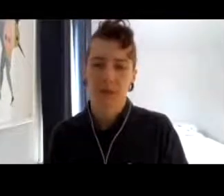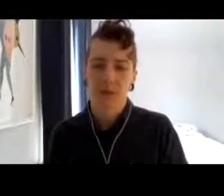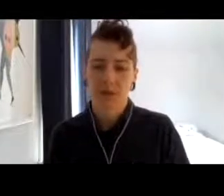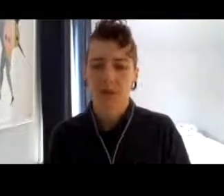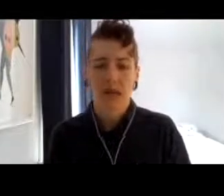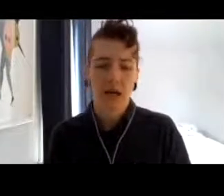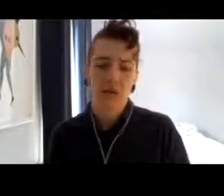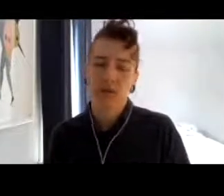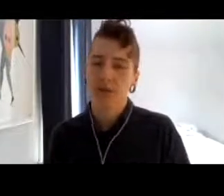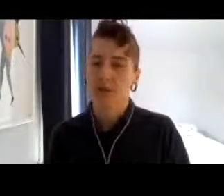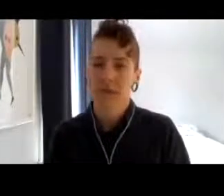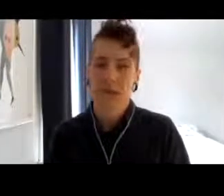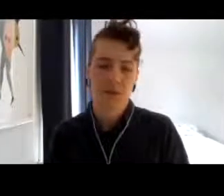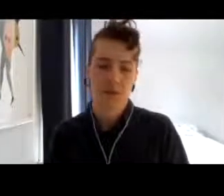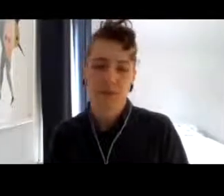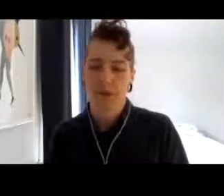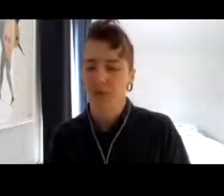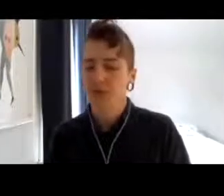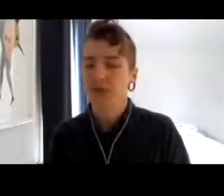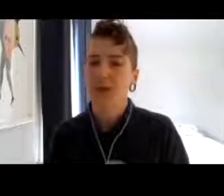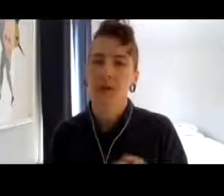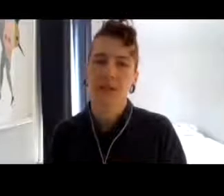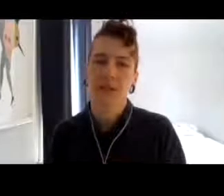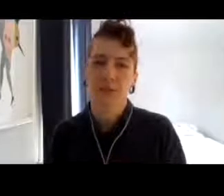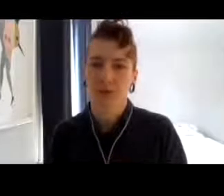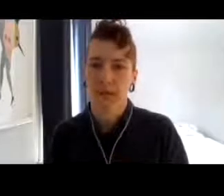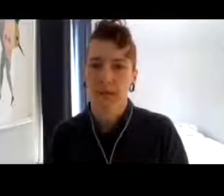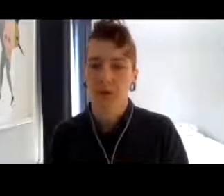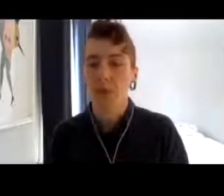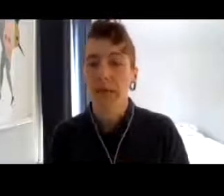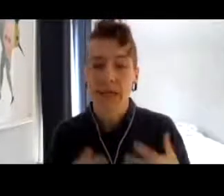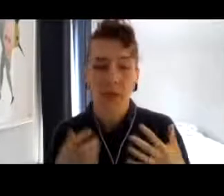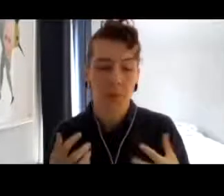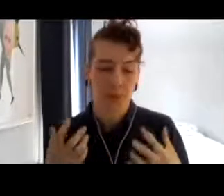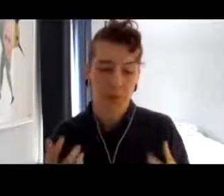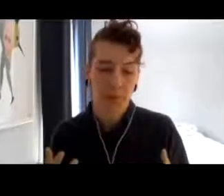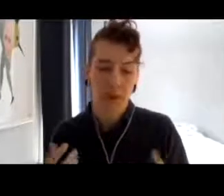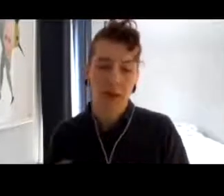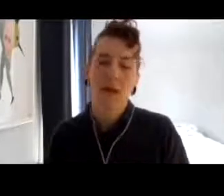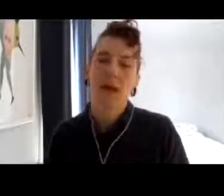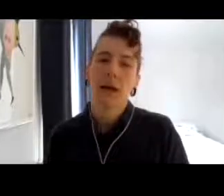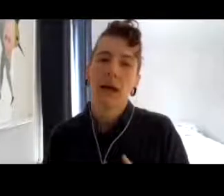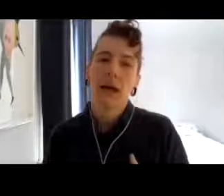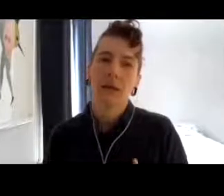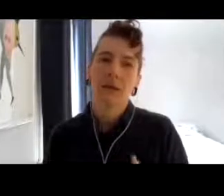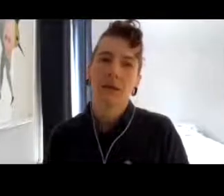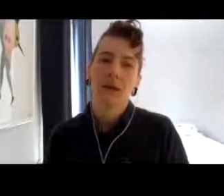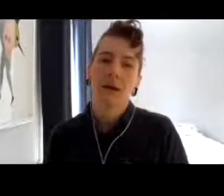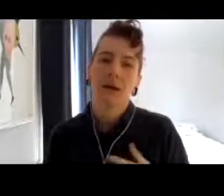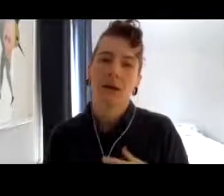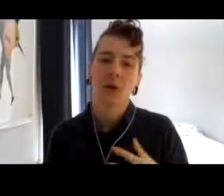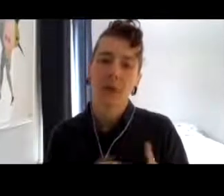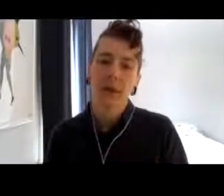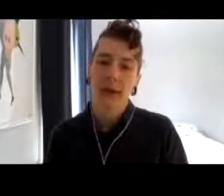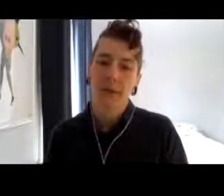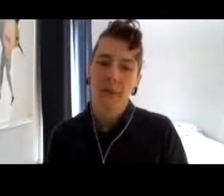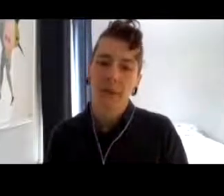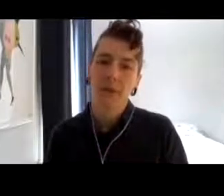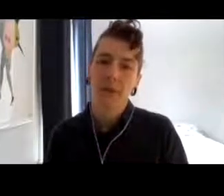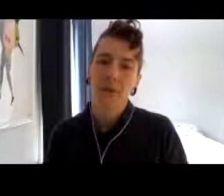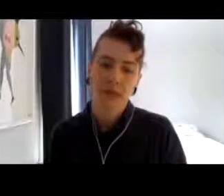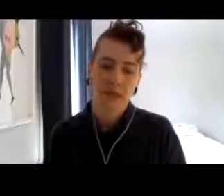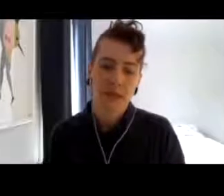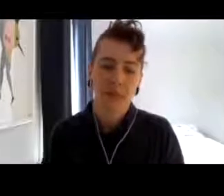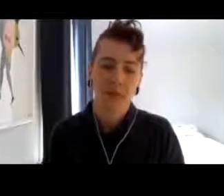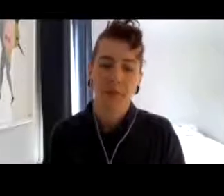with disabilities, you need to hire us, you need to interview us, you need to include us in your storytelling. We can help you. And along with that,